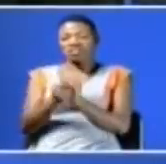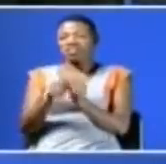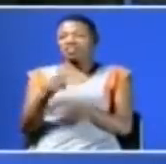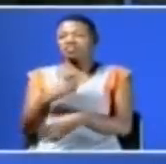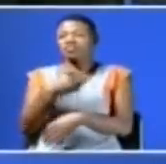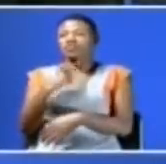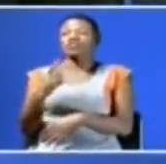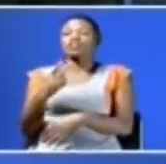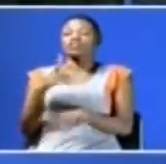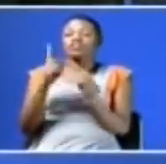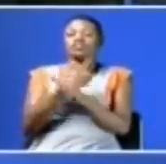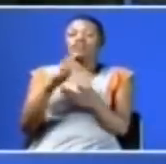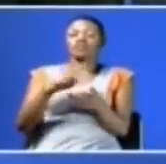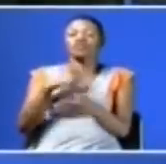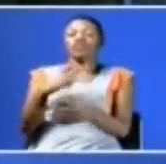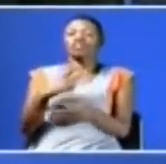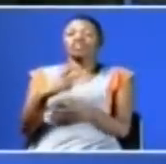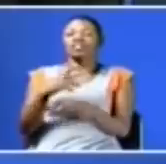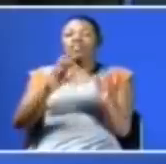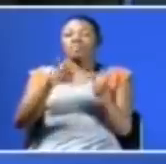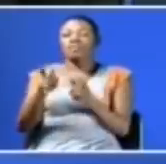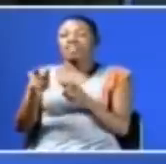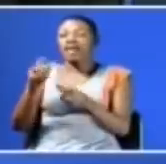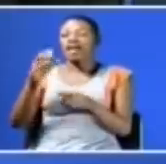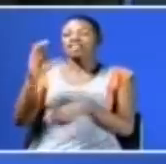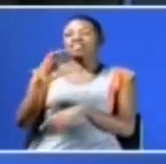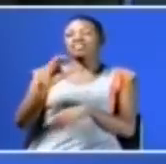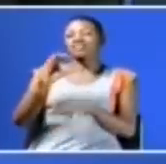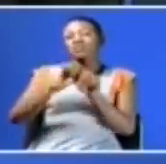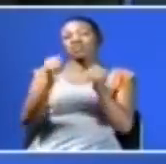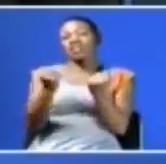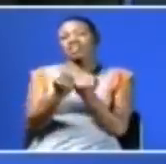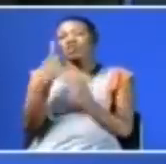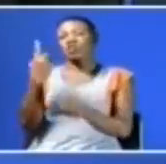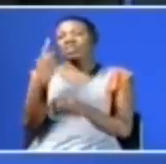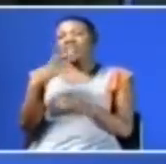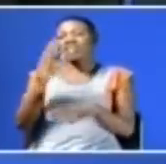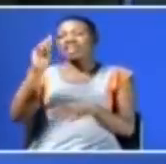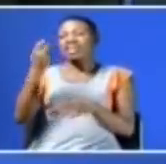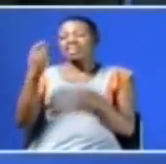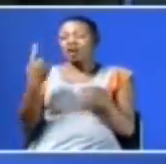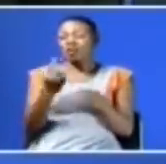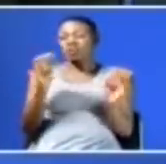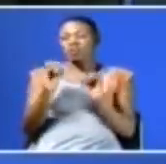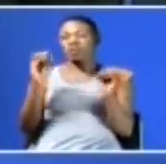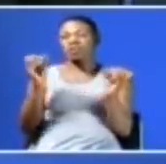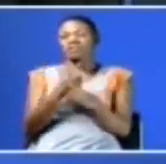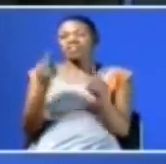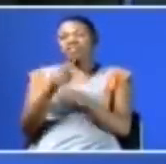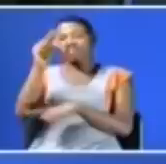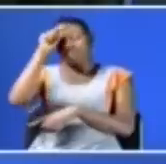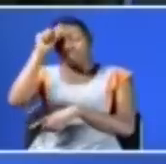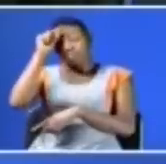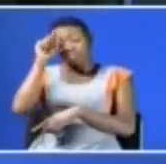voices that have worked always. The media, the civil society, these are the people who have always, not only in Kenya, but in many governments in this world, these are the people who hold